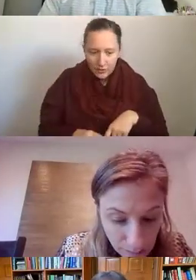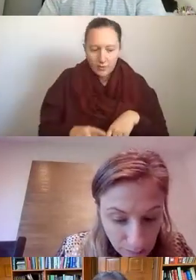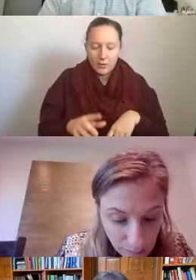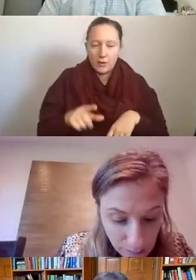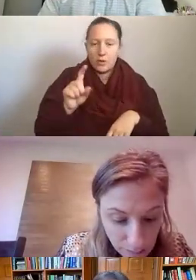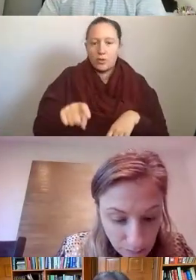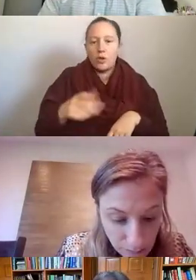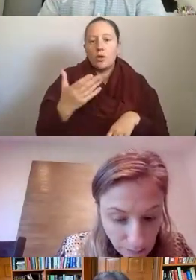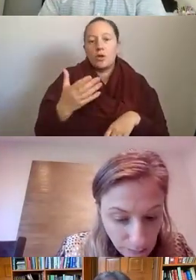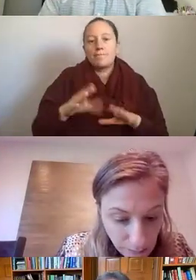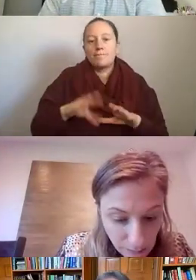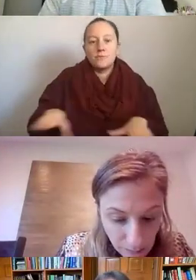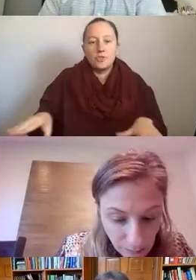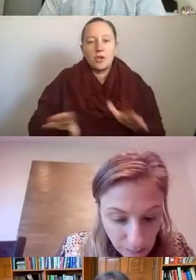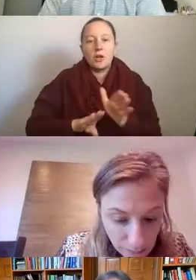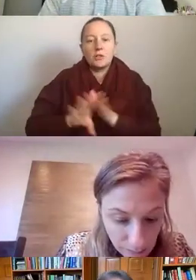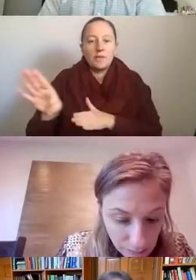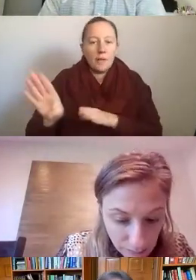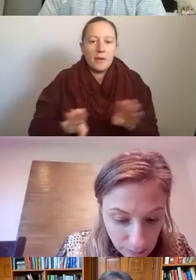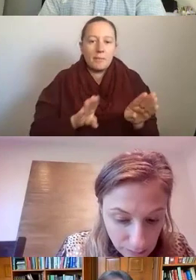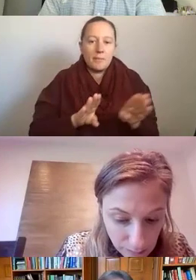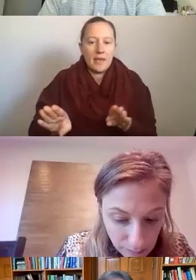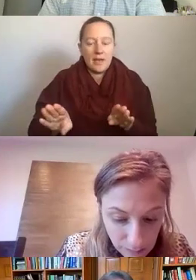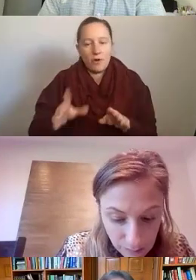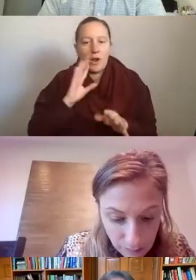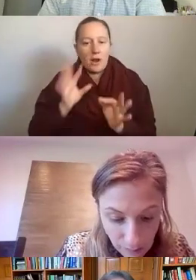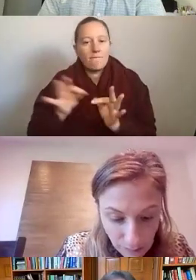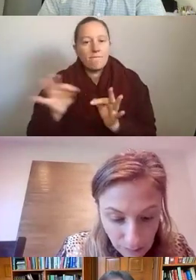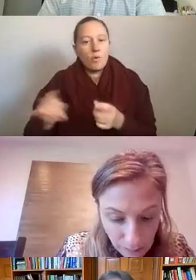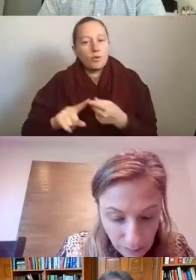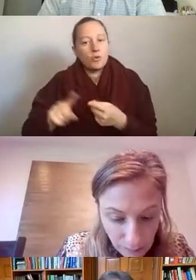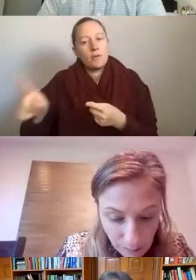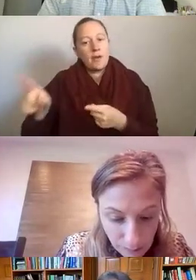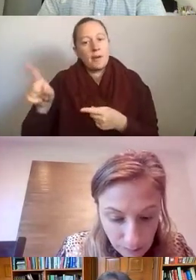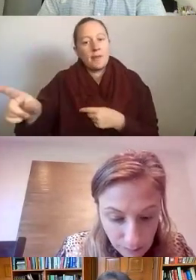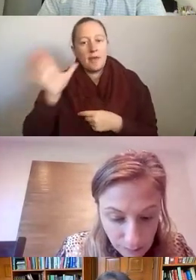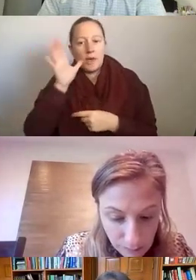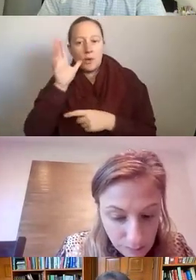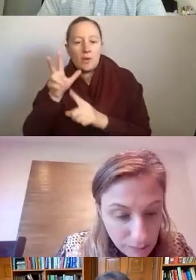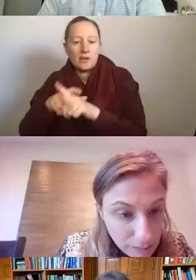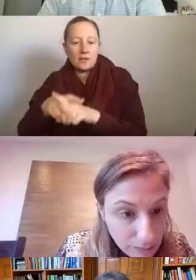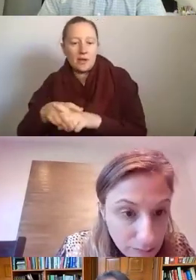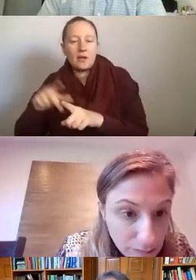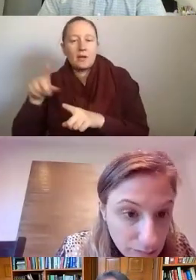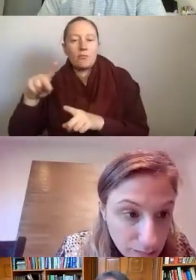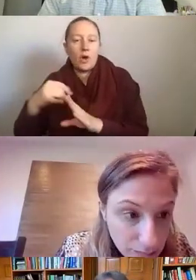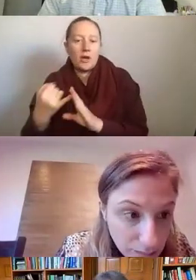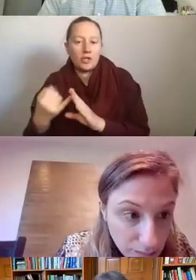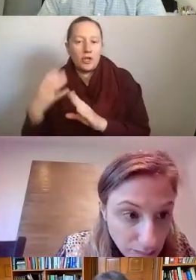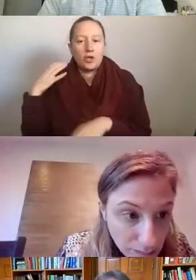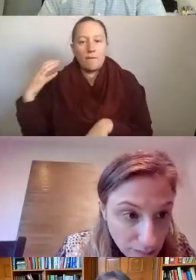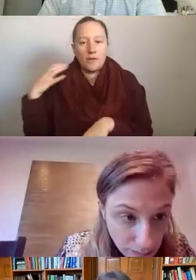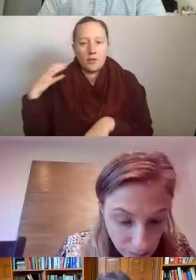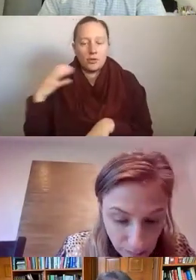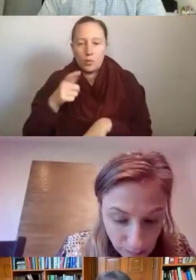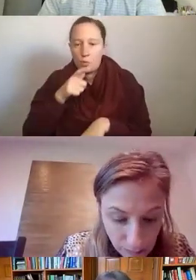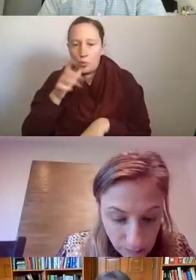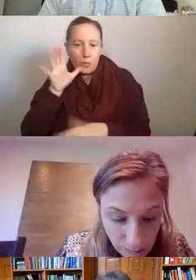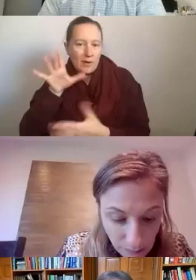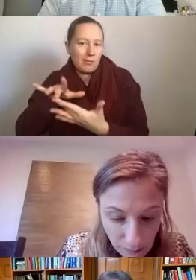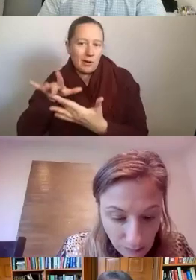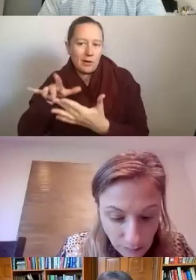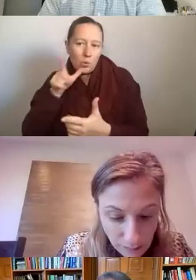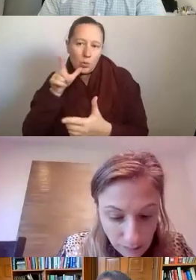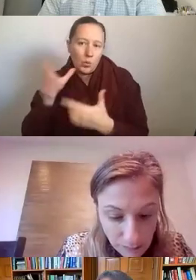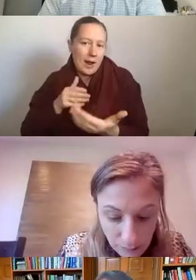child development and behavior branch. I will forward it to them, and they will assign a project officer who can then get in touch with whoever